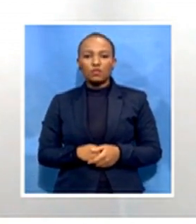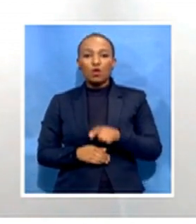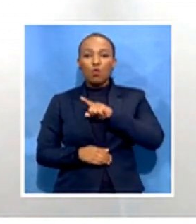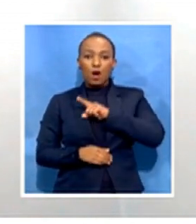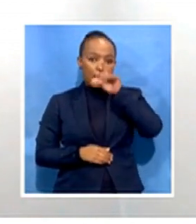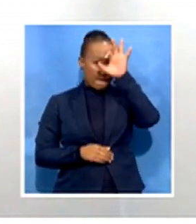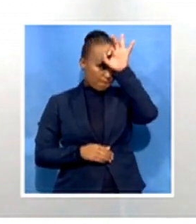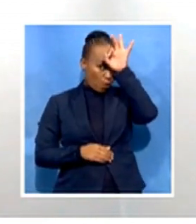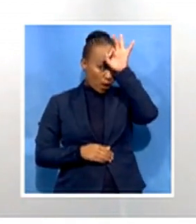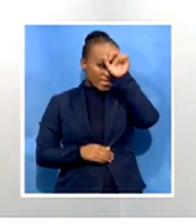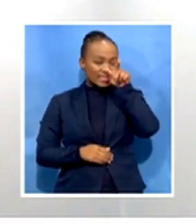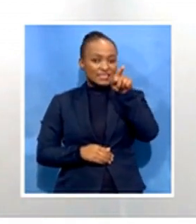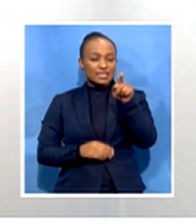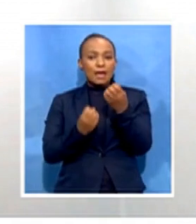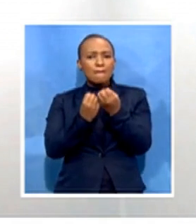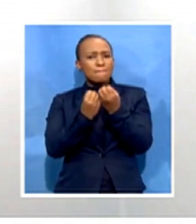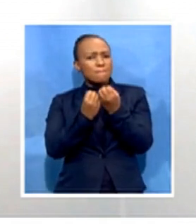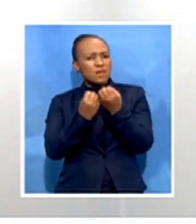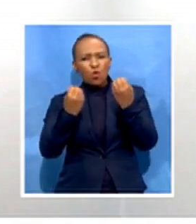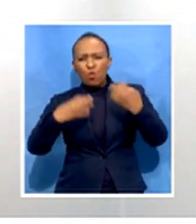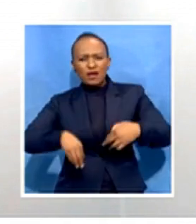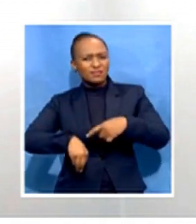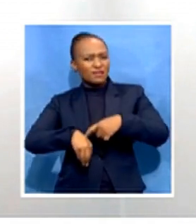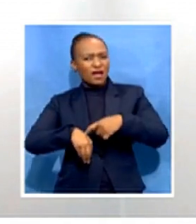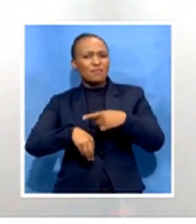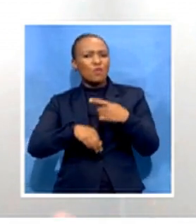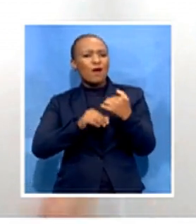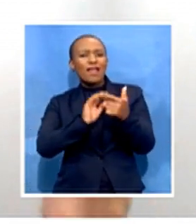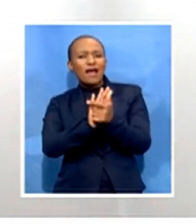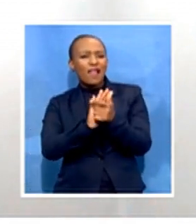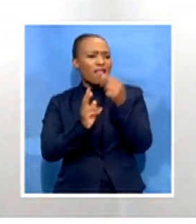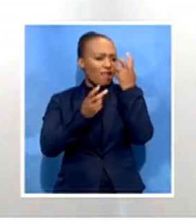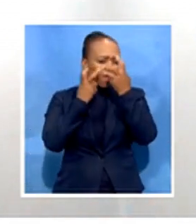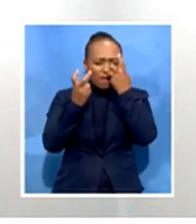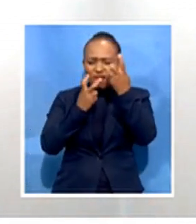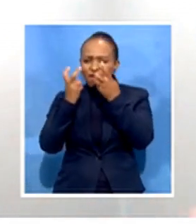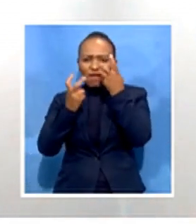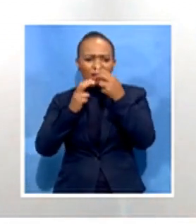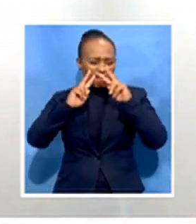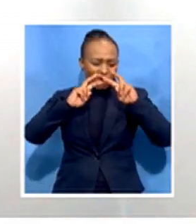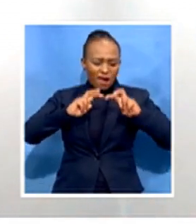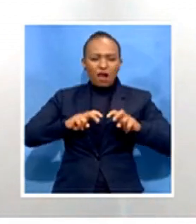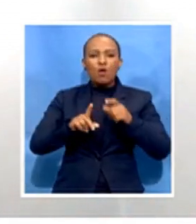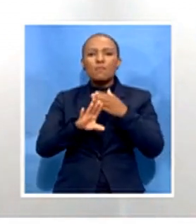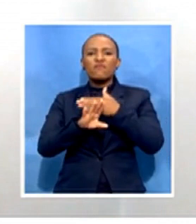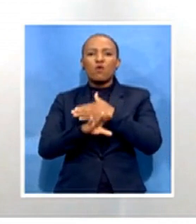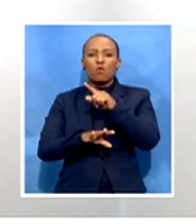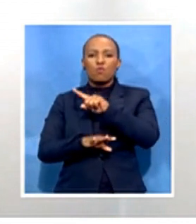time focusing on the legal trade. Zachariah mentioned it. We have SARS officials